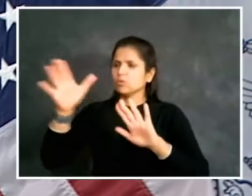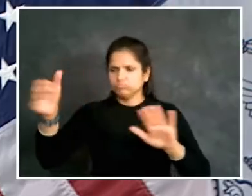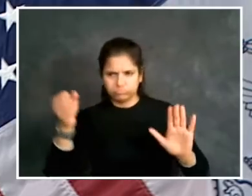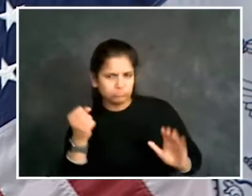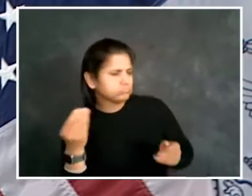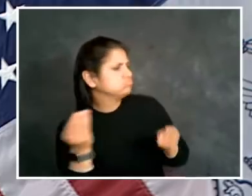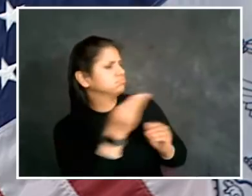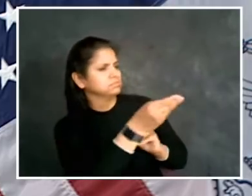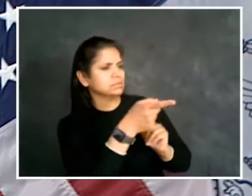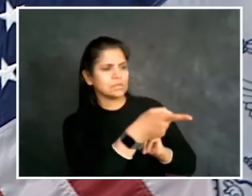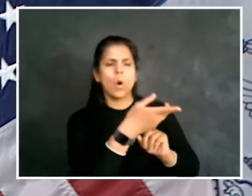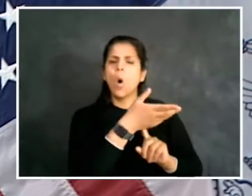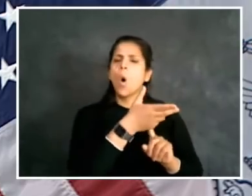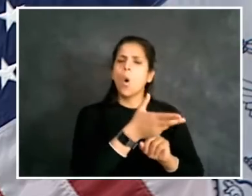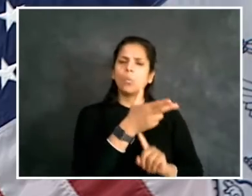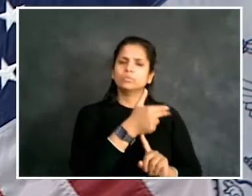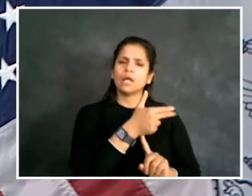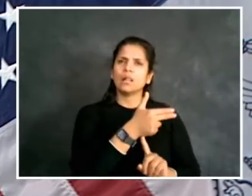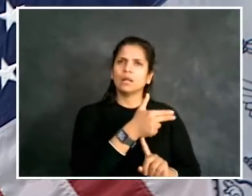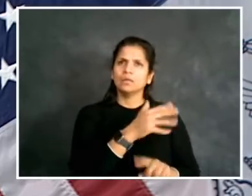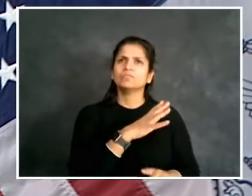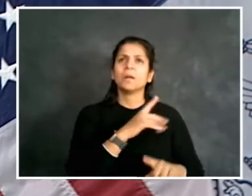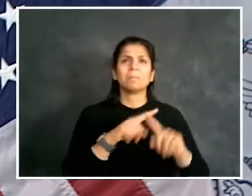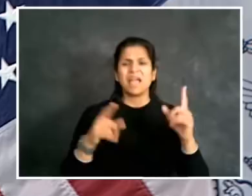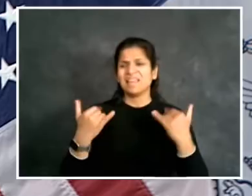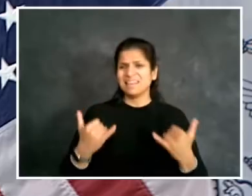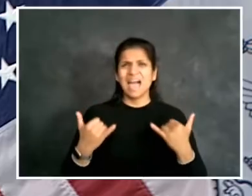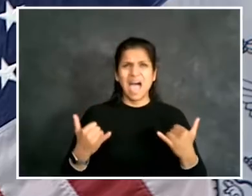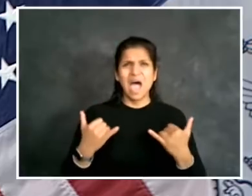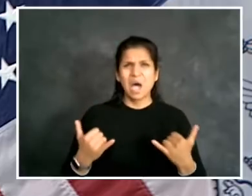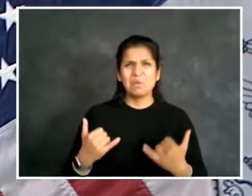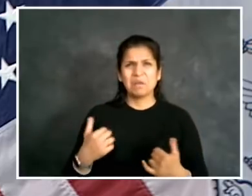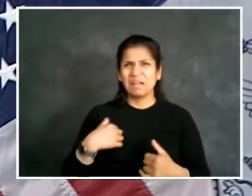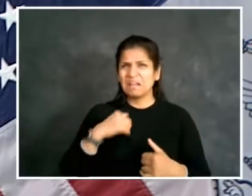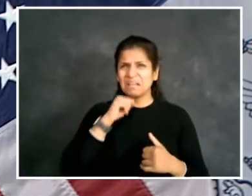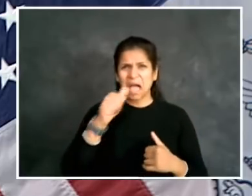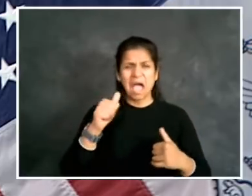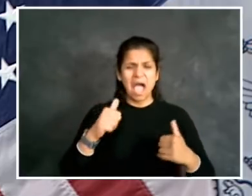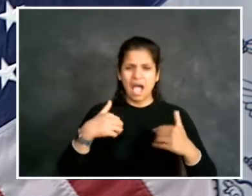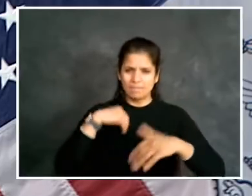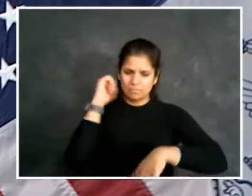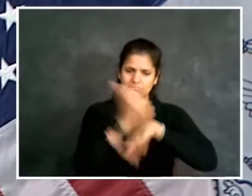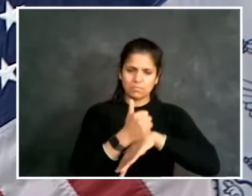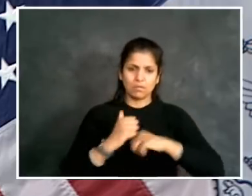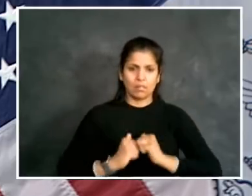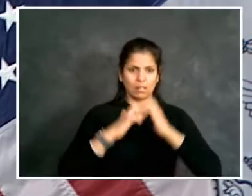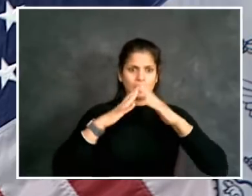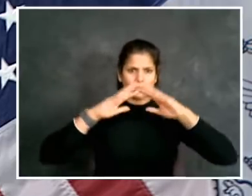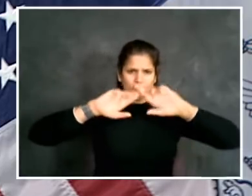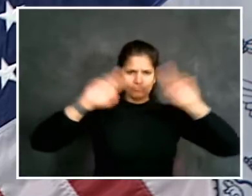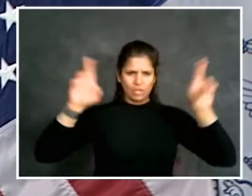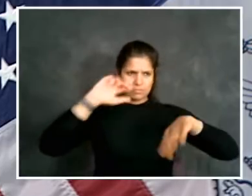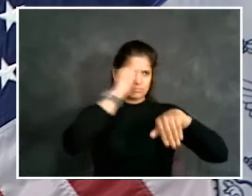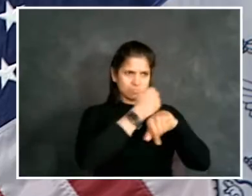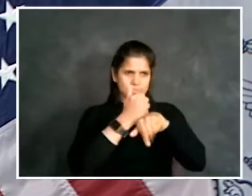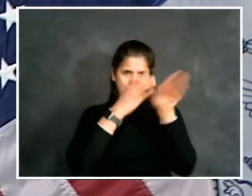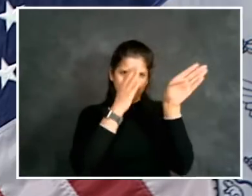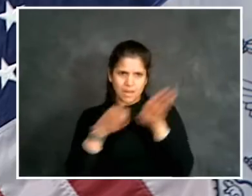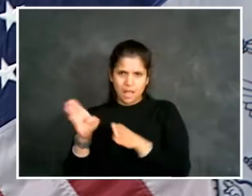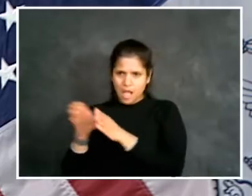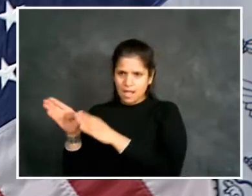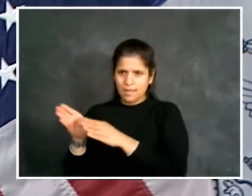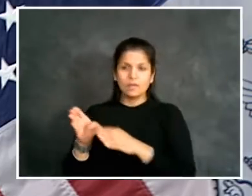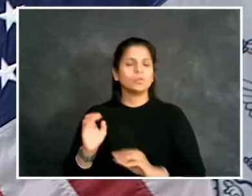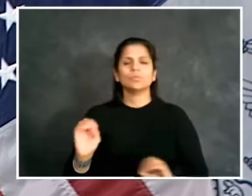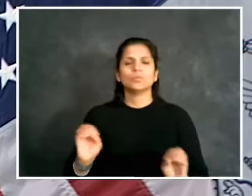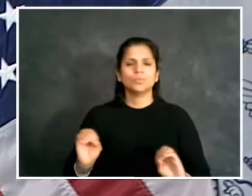apparatus to do this on a vast scale, and that's what Test and Trace is going to provide. So, for example, the other day,